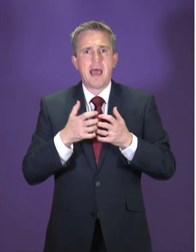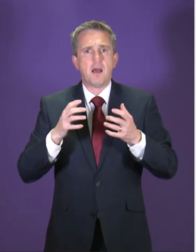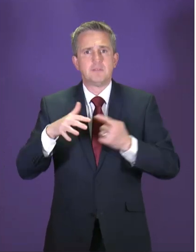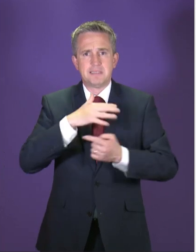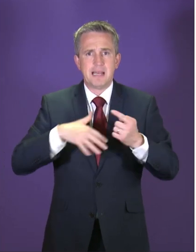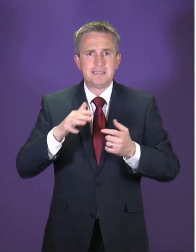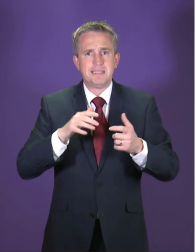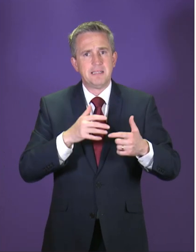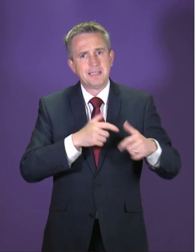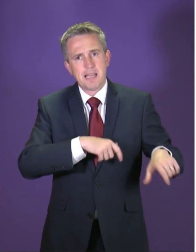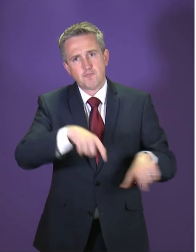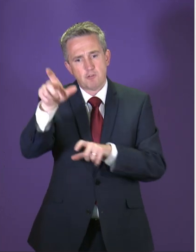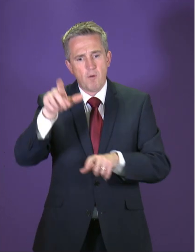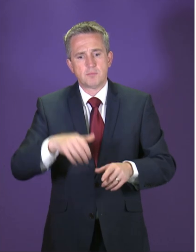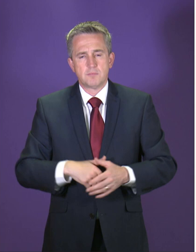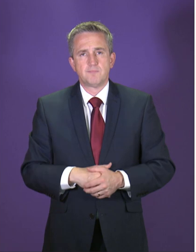going.